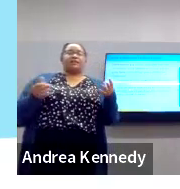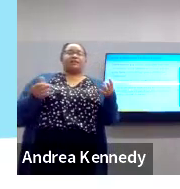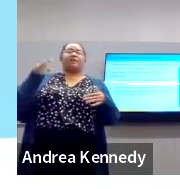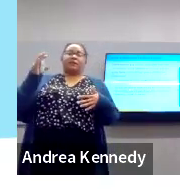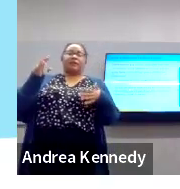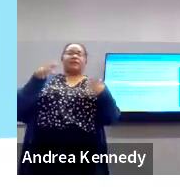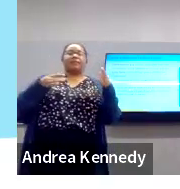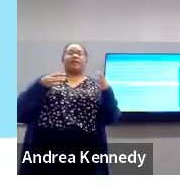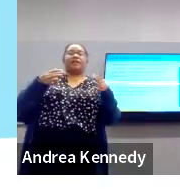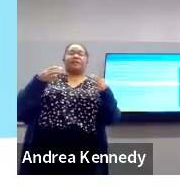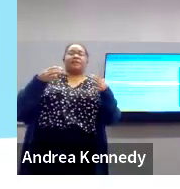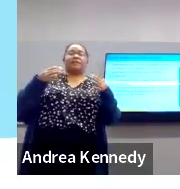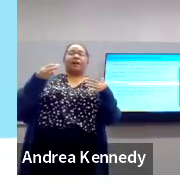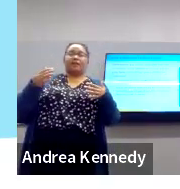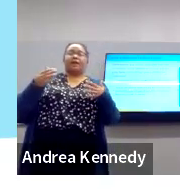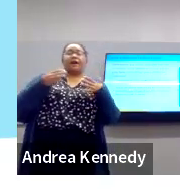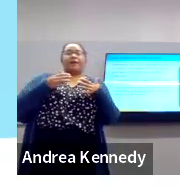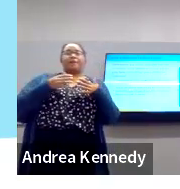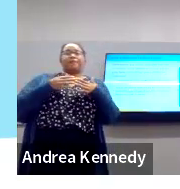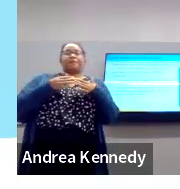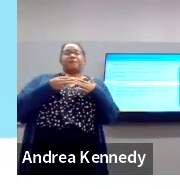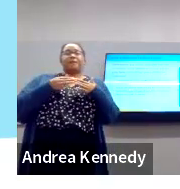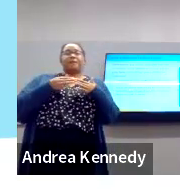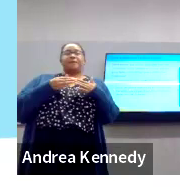monthly charges, they fluctuate from month to month.